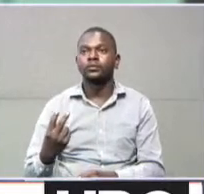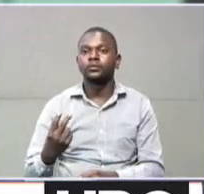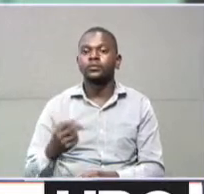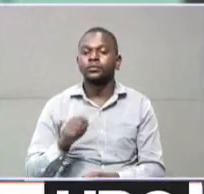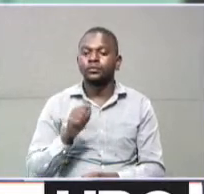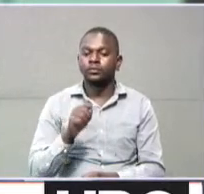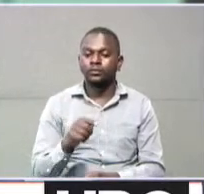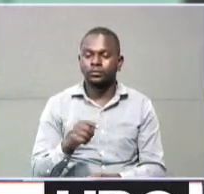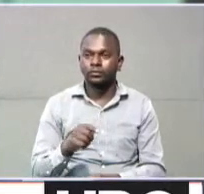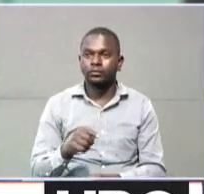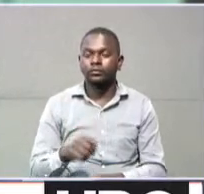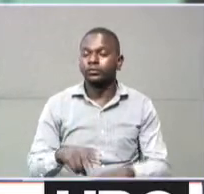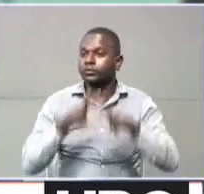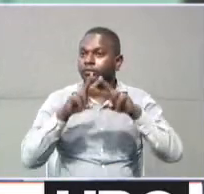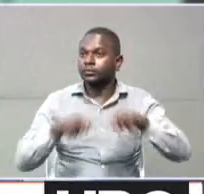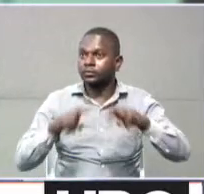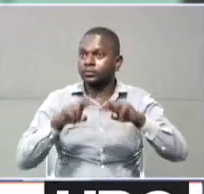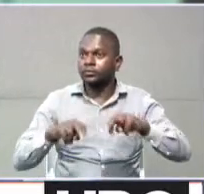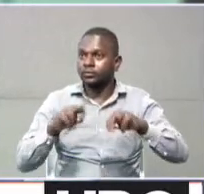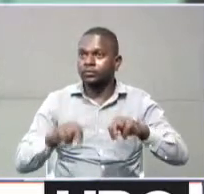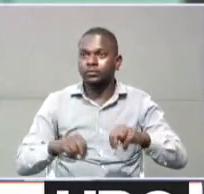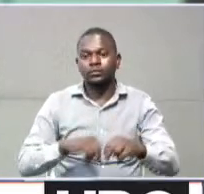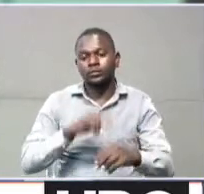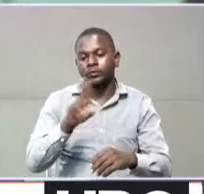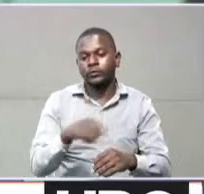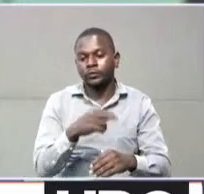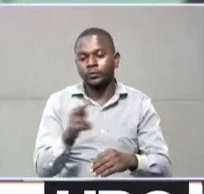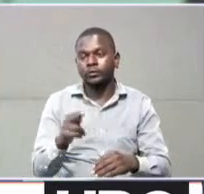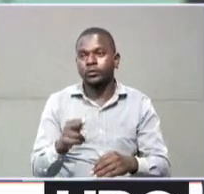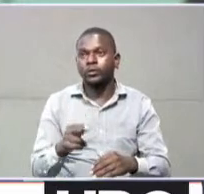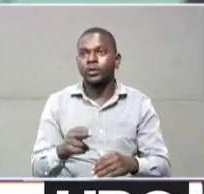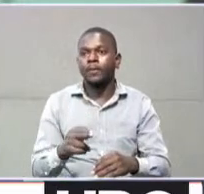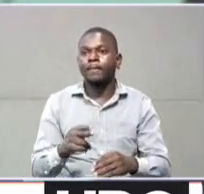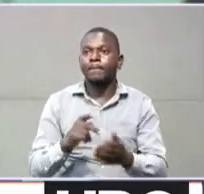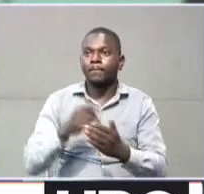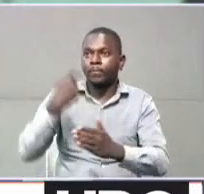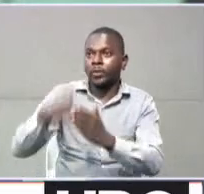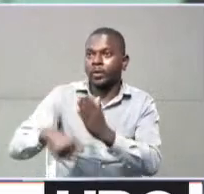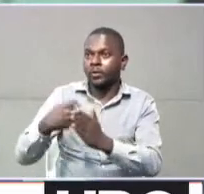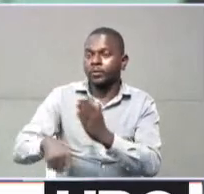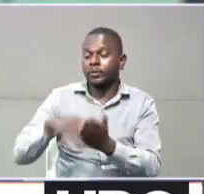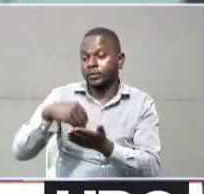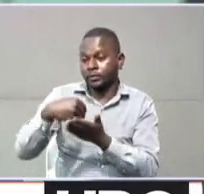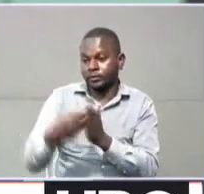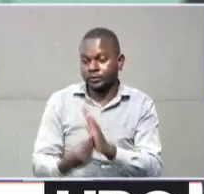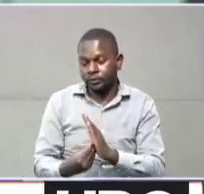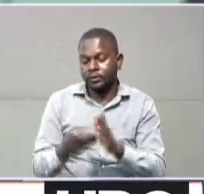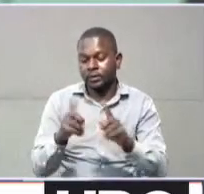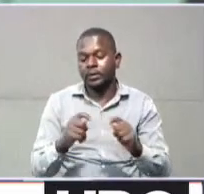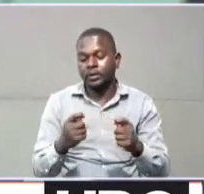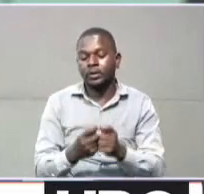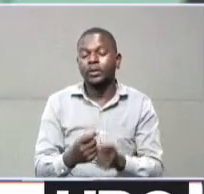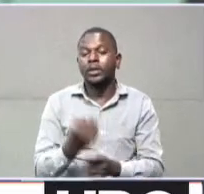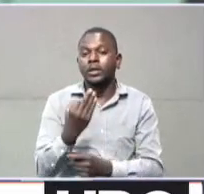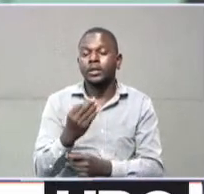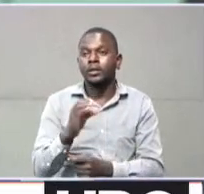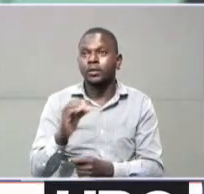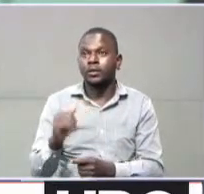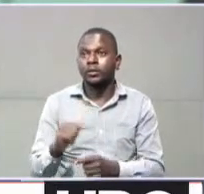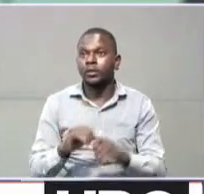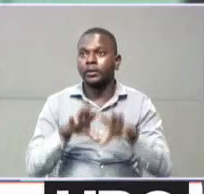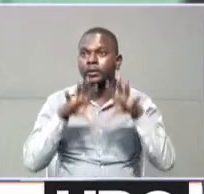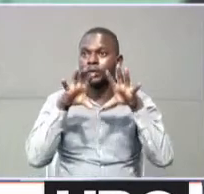been cracking down the defaulters of express penalty scheme tickets over 300 cars have been